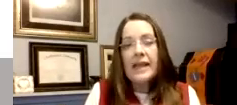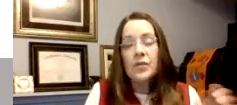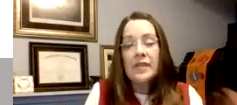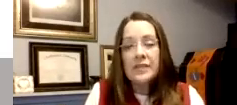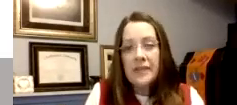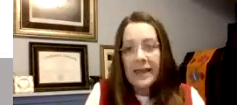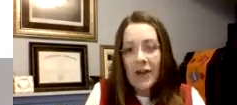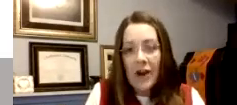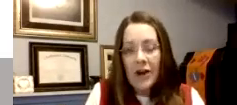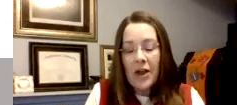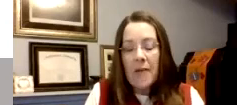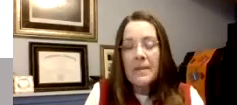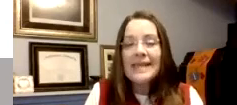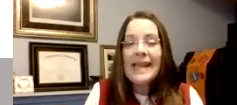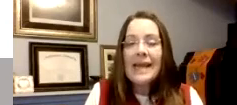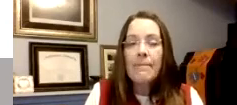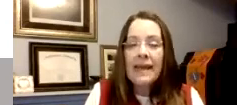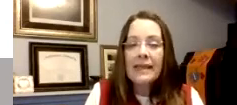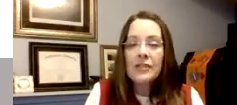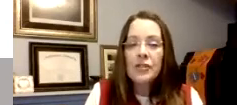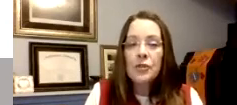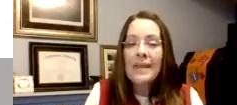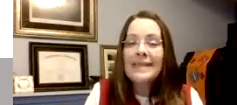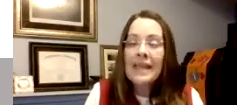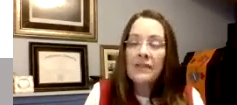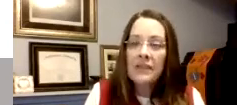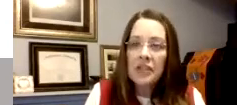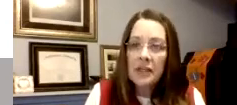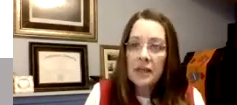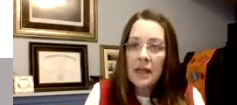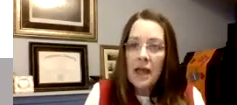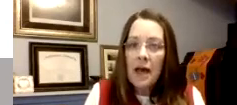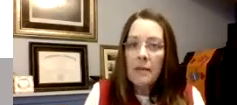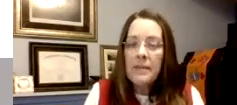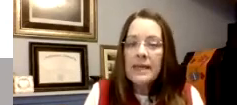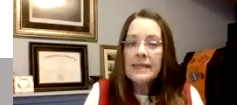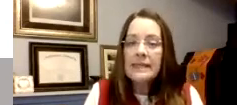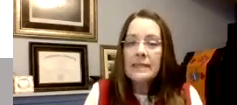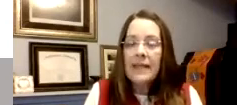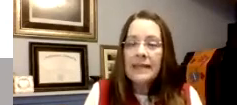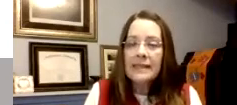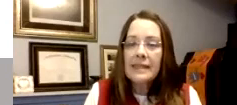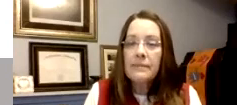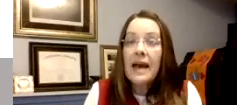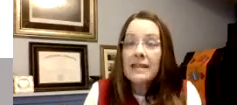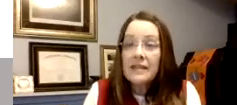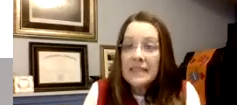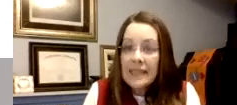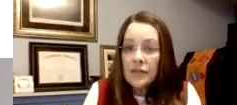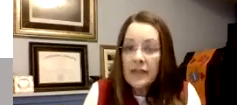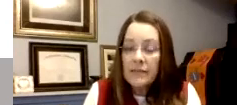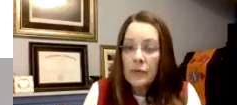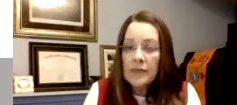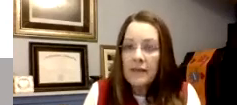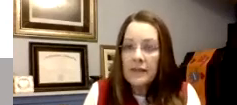can reach for that guitar, but he can't manage to maintain vision because the complexity, because of the